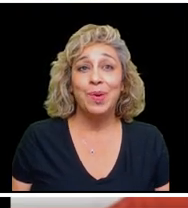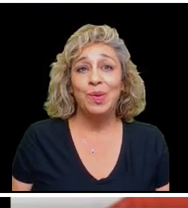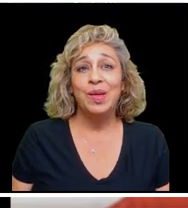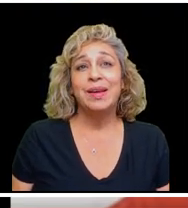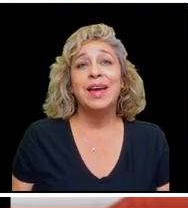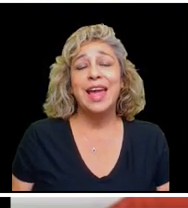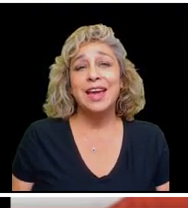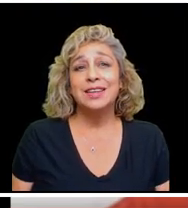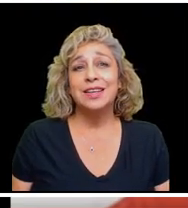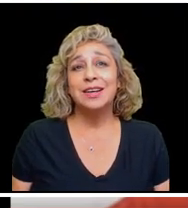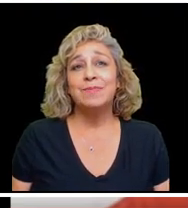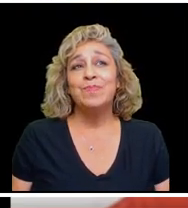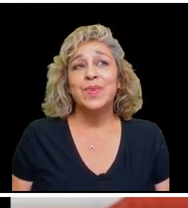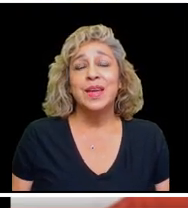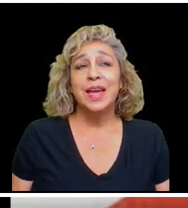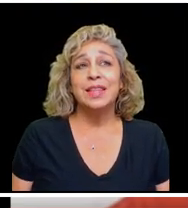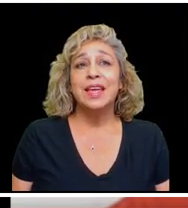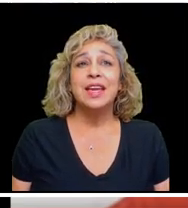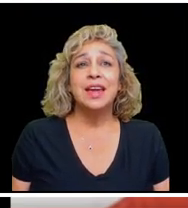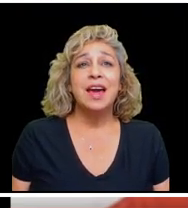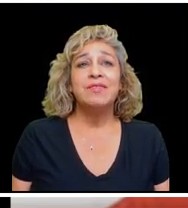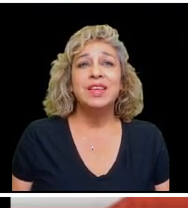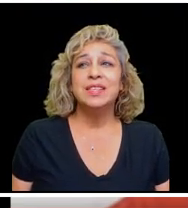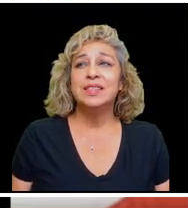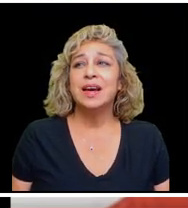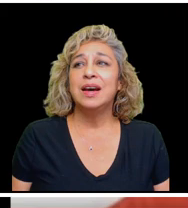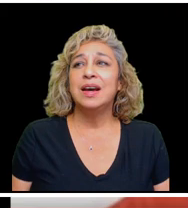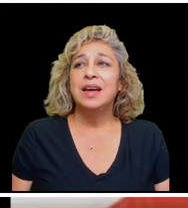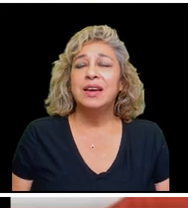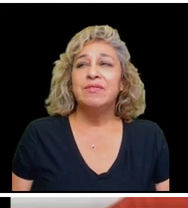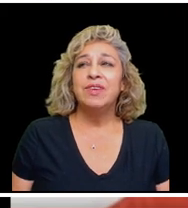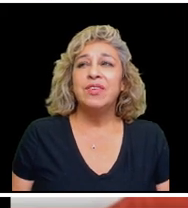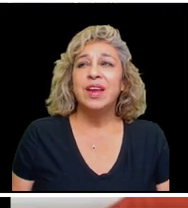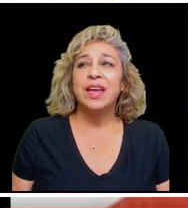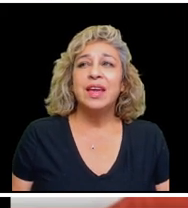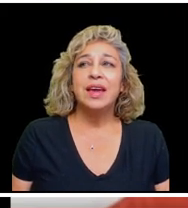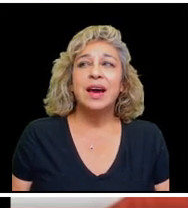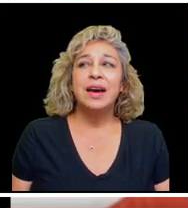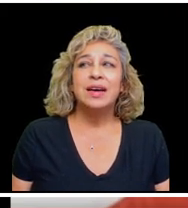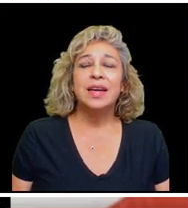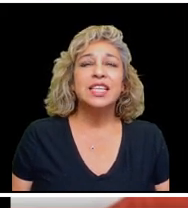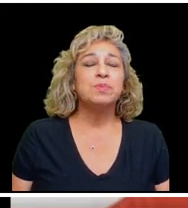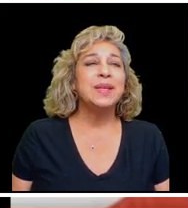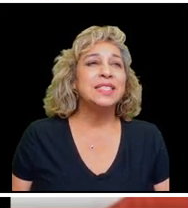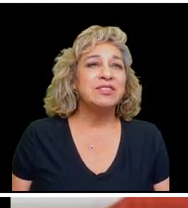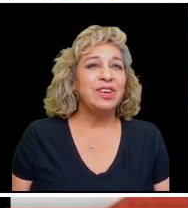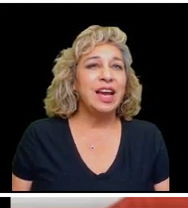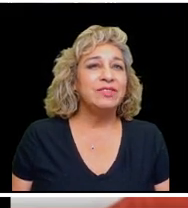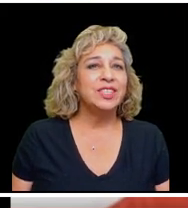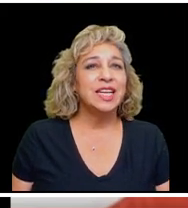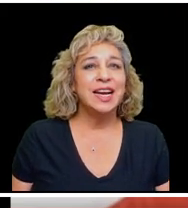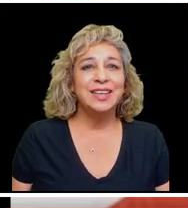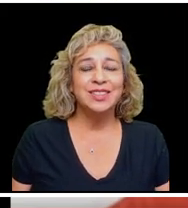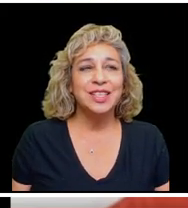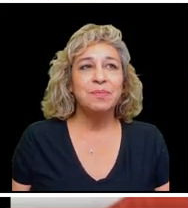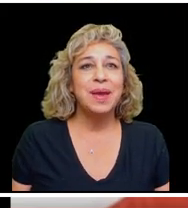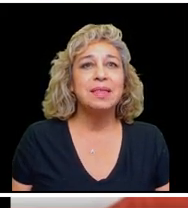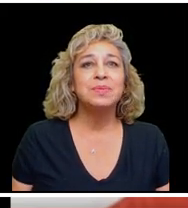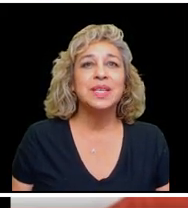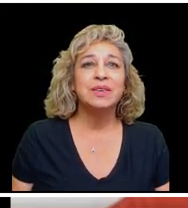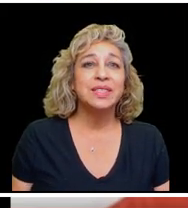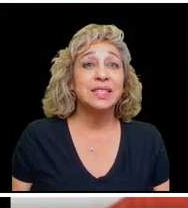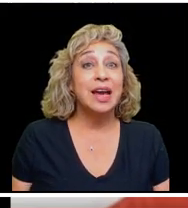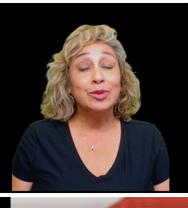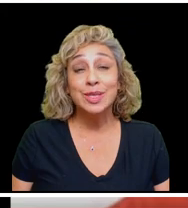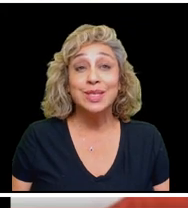the people and and they have these very expensive lifestyles and they